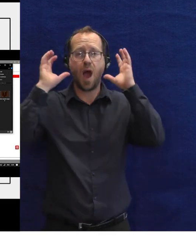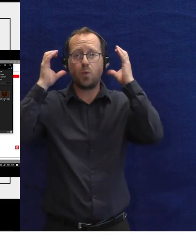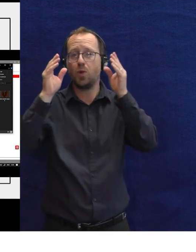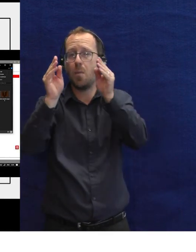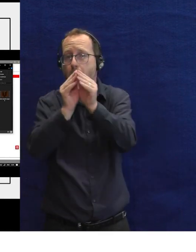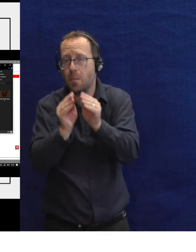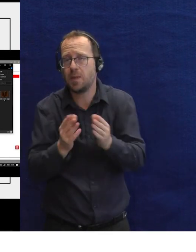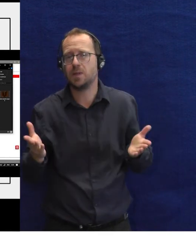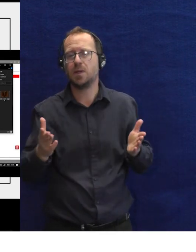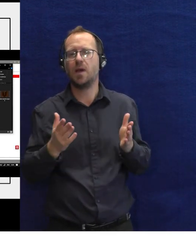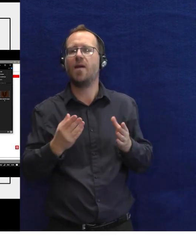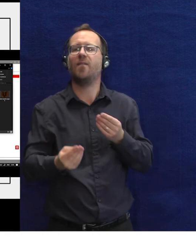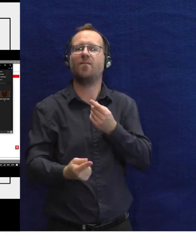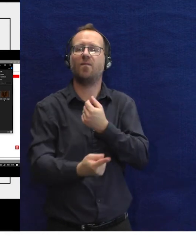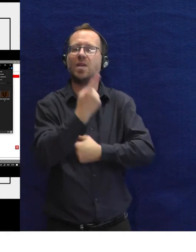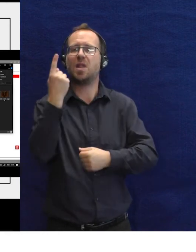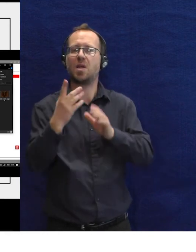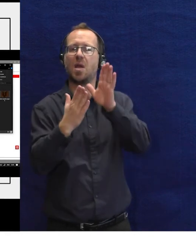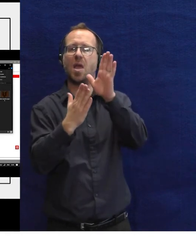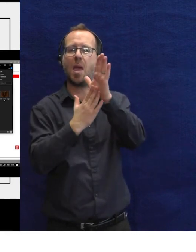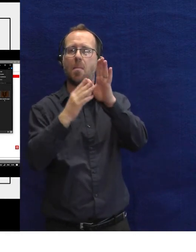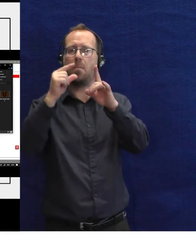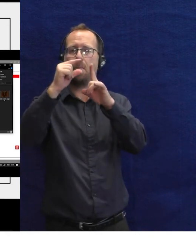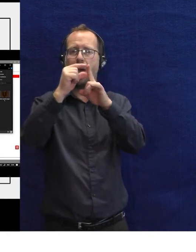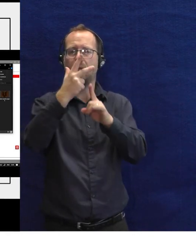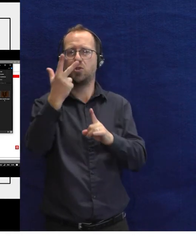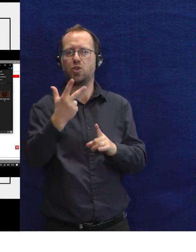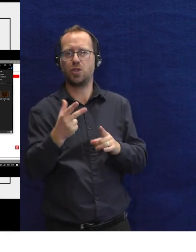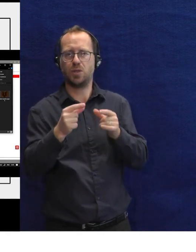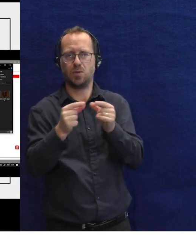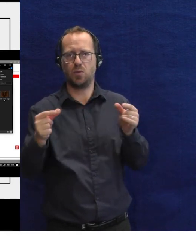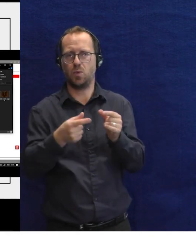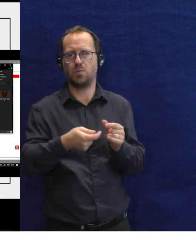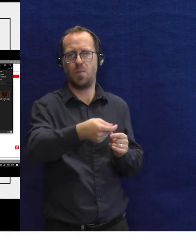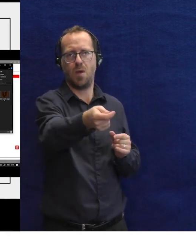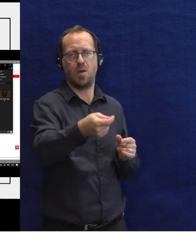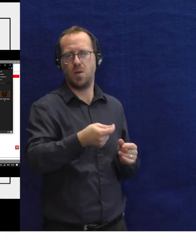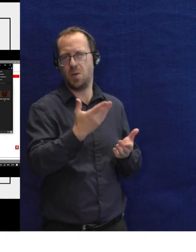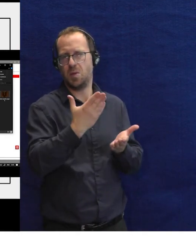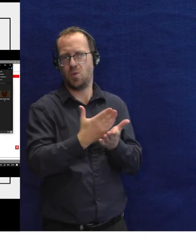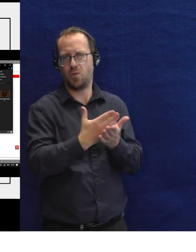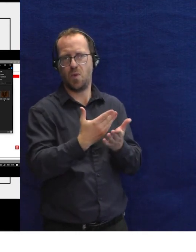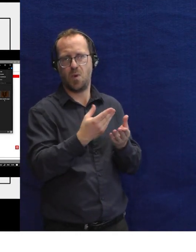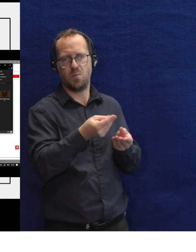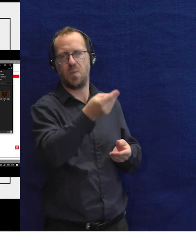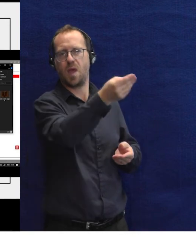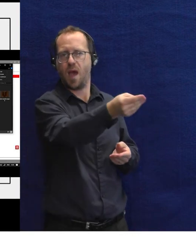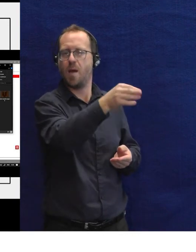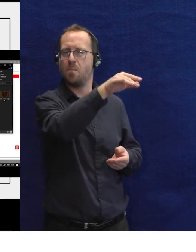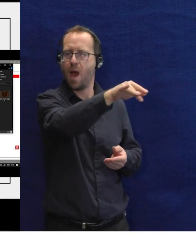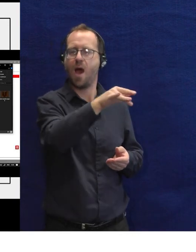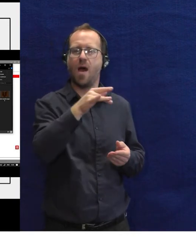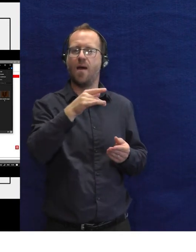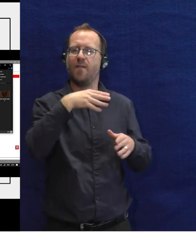can generate just an MP3 file which includes only the audio descriptions on the right timing. So in case you want to